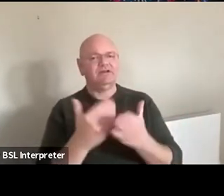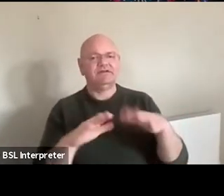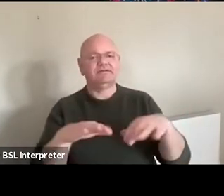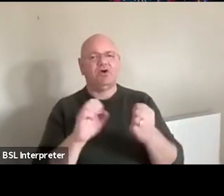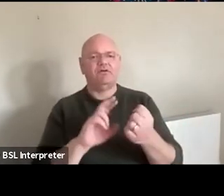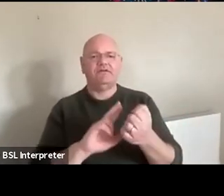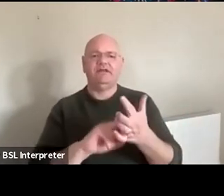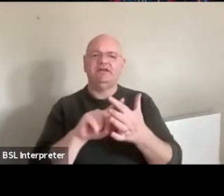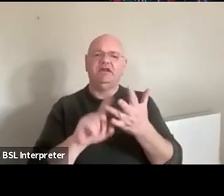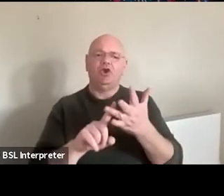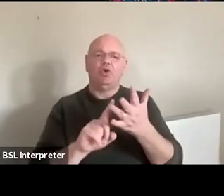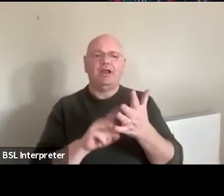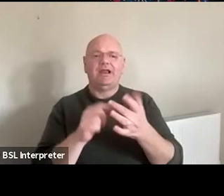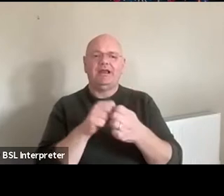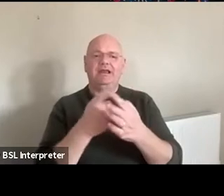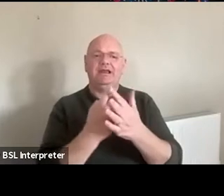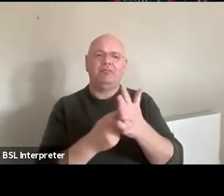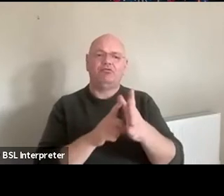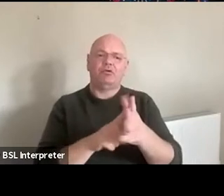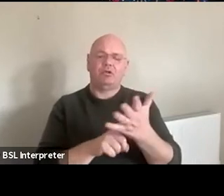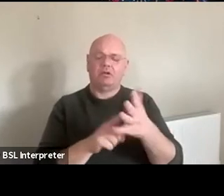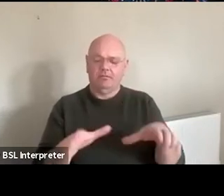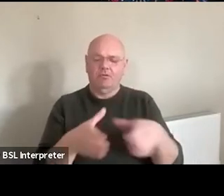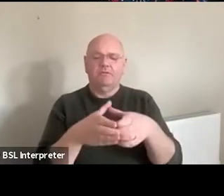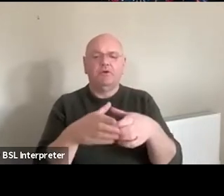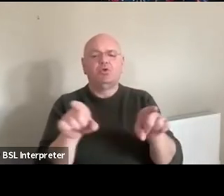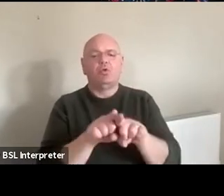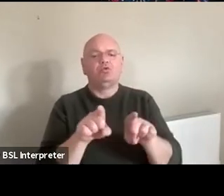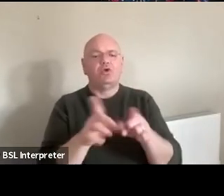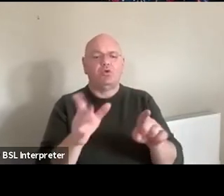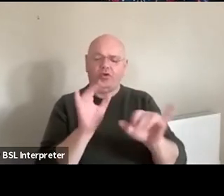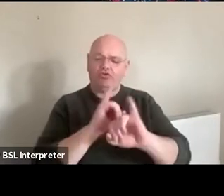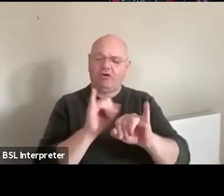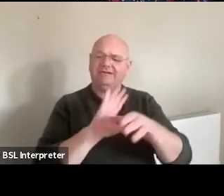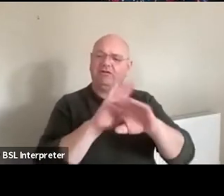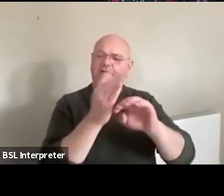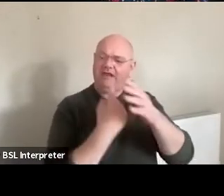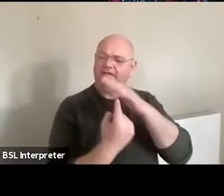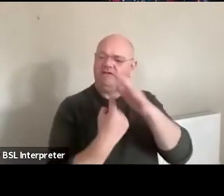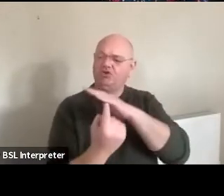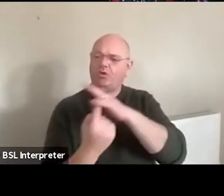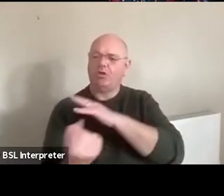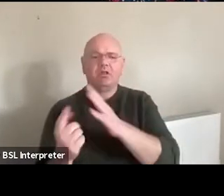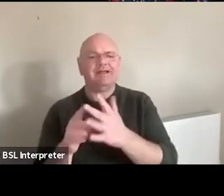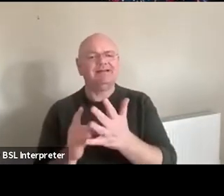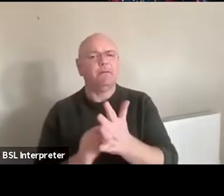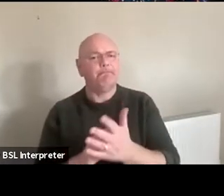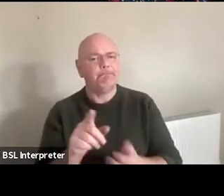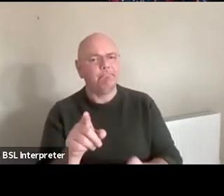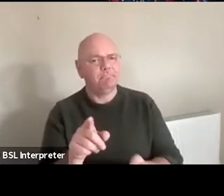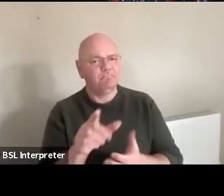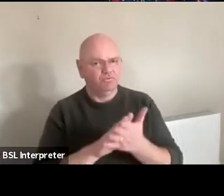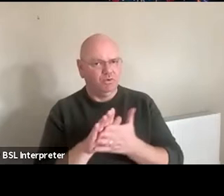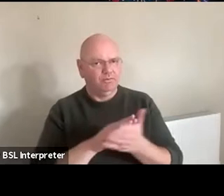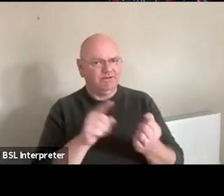of kind of crisis of individuality and individualism, and how we've gotten to the point where we are so used to